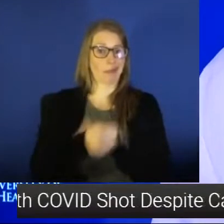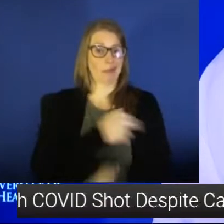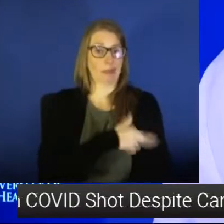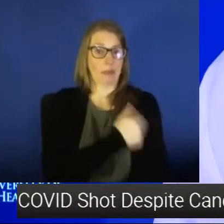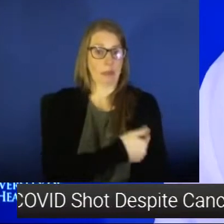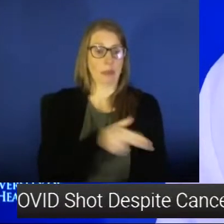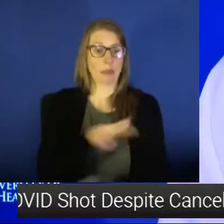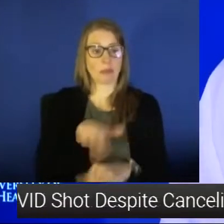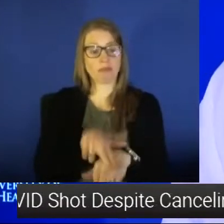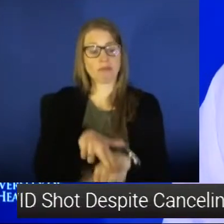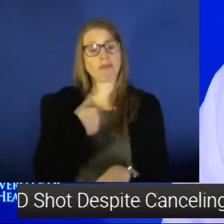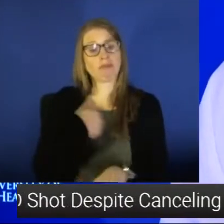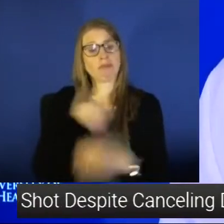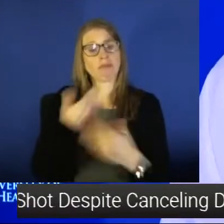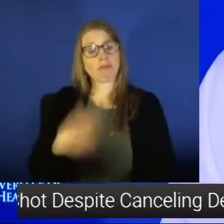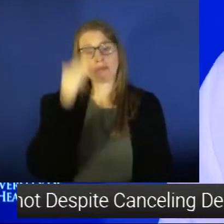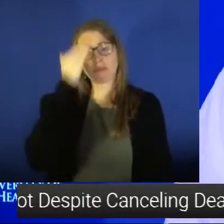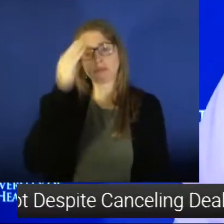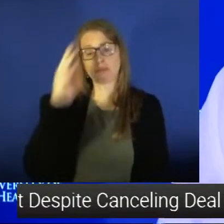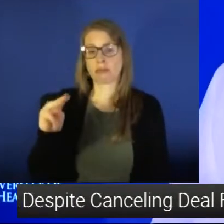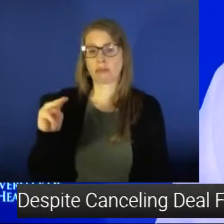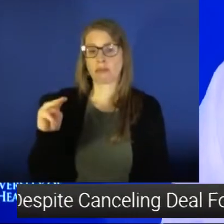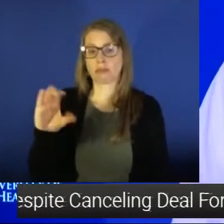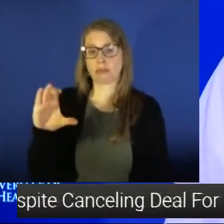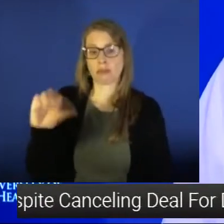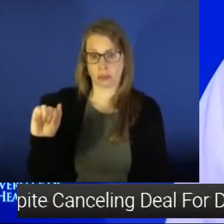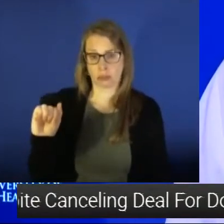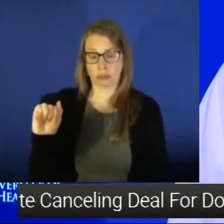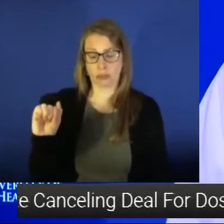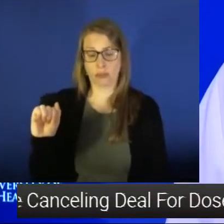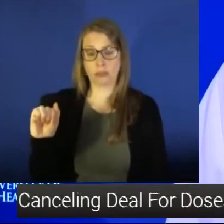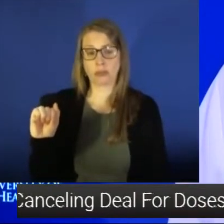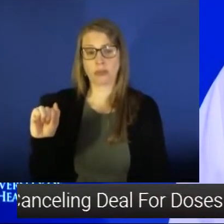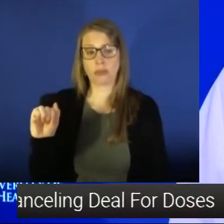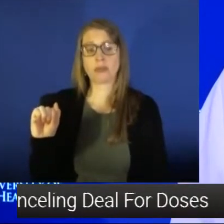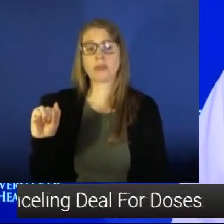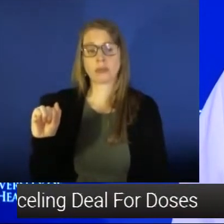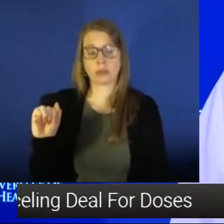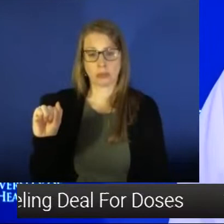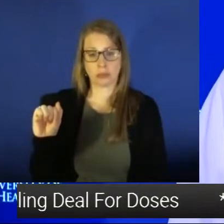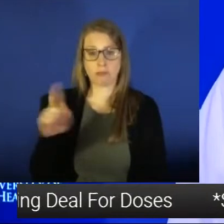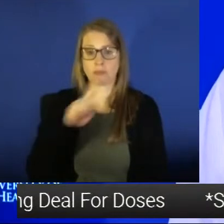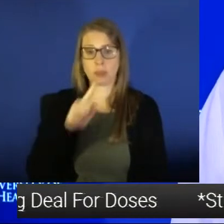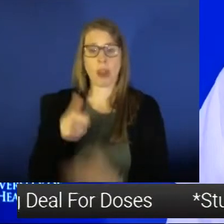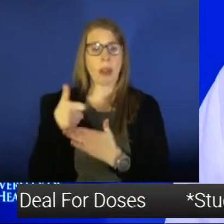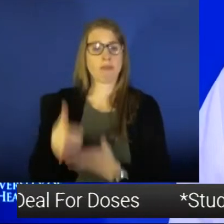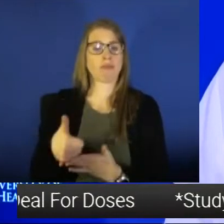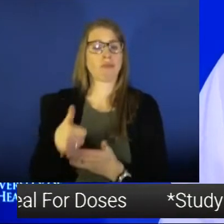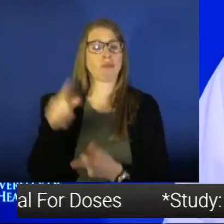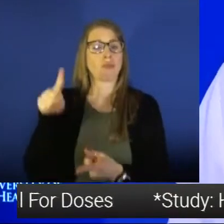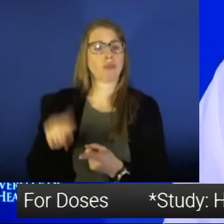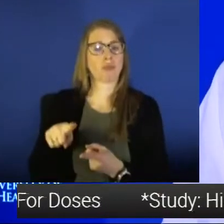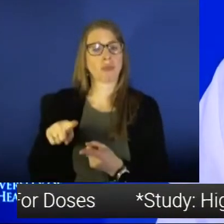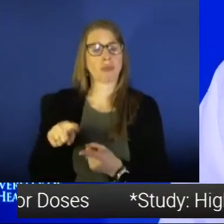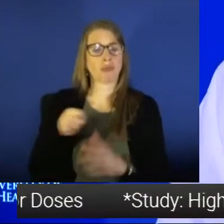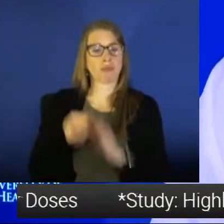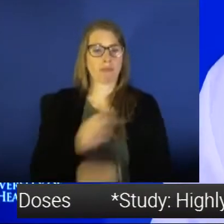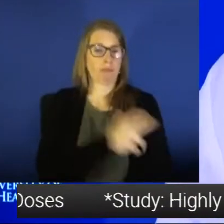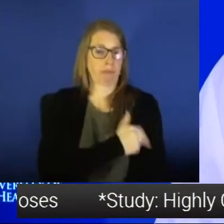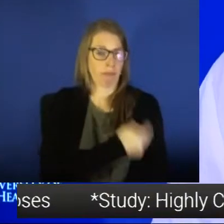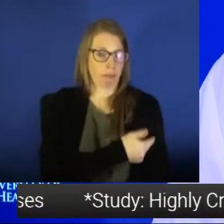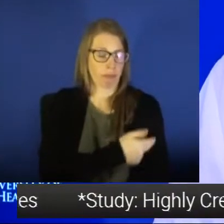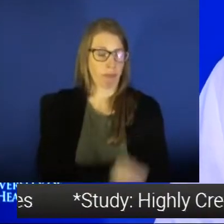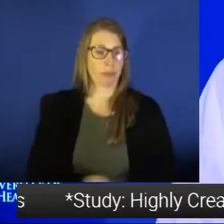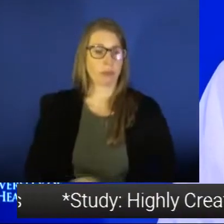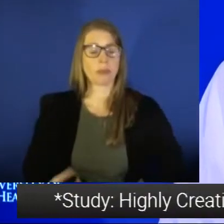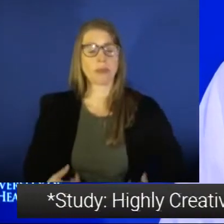since the monoclonal antibody treatments have come on board, they have really helped to reduce hospitalizations. Now we are having